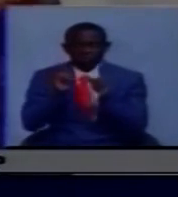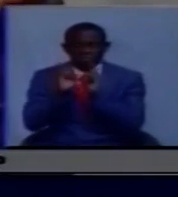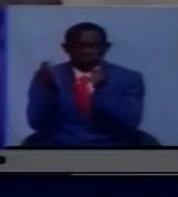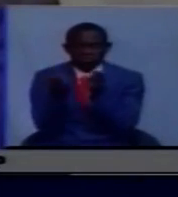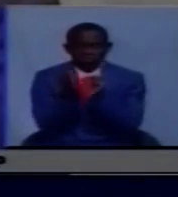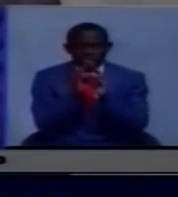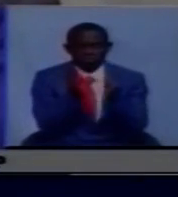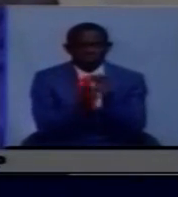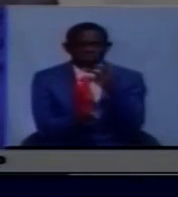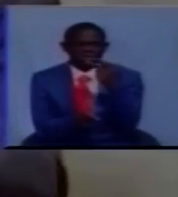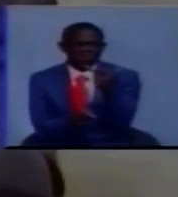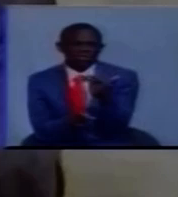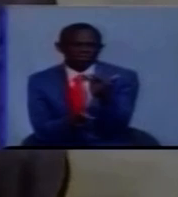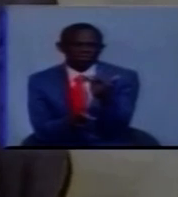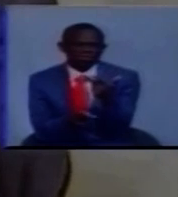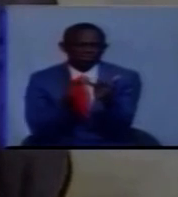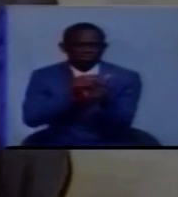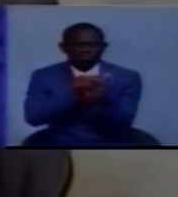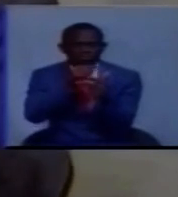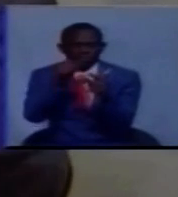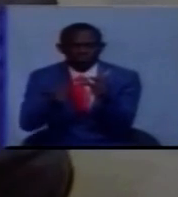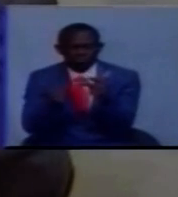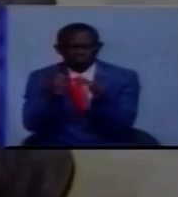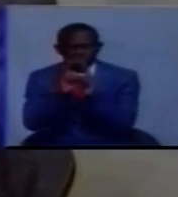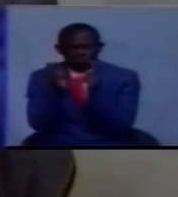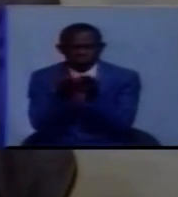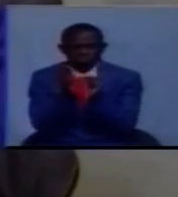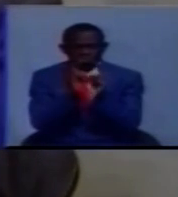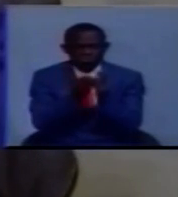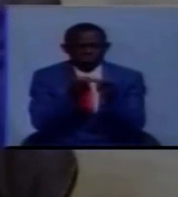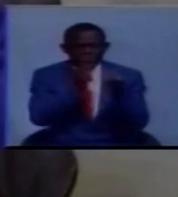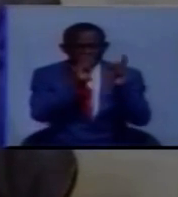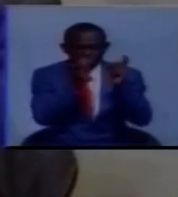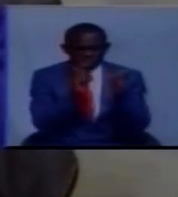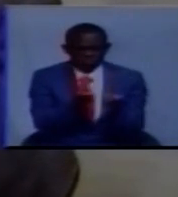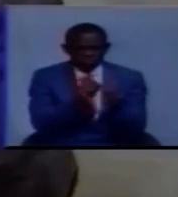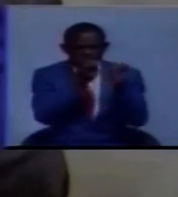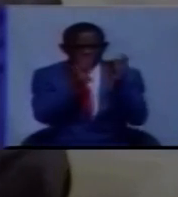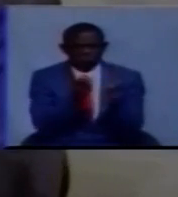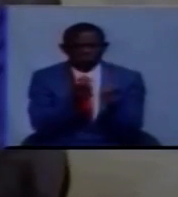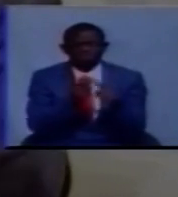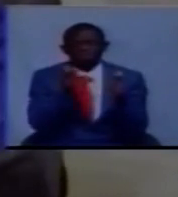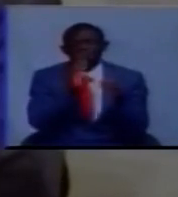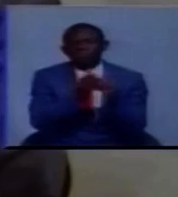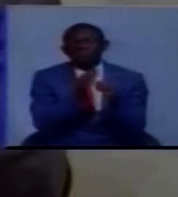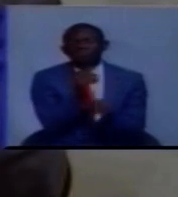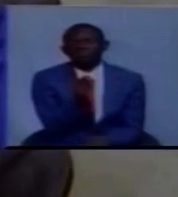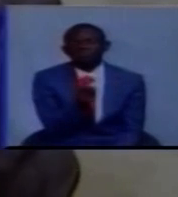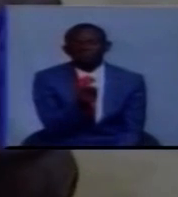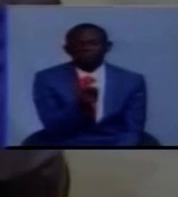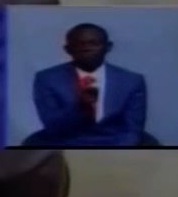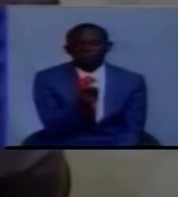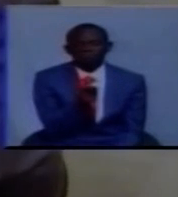say, when 2 elephants fight, it's the grass which suffers. You've got a big problem. So we're trying to engage our